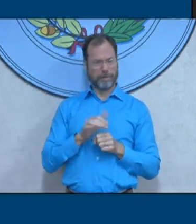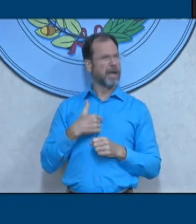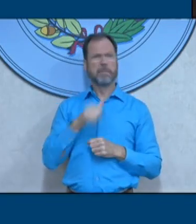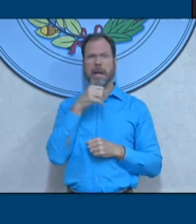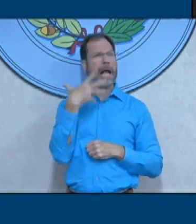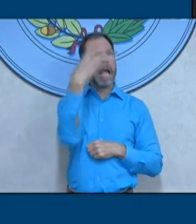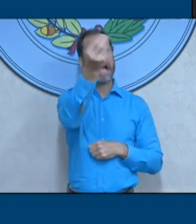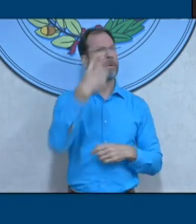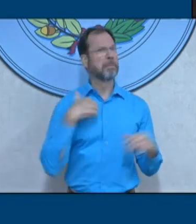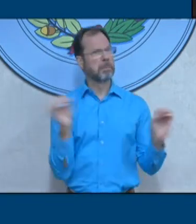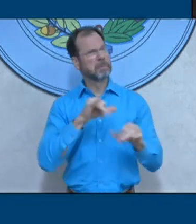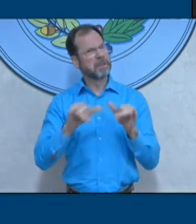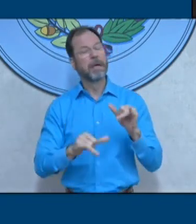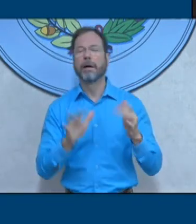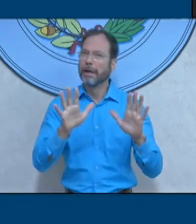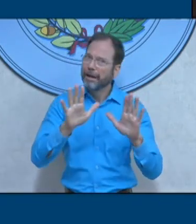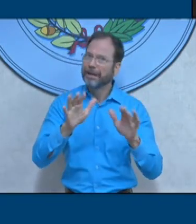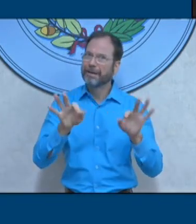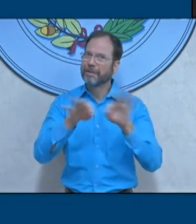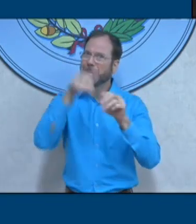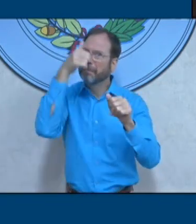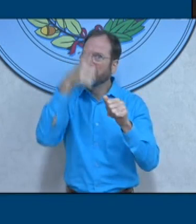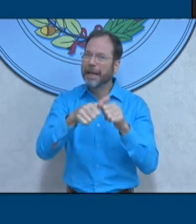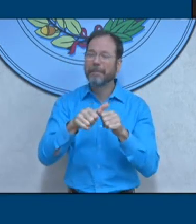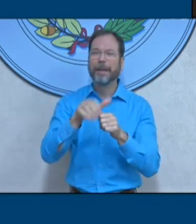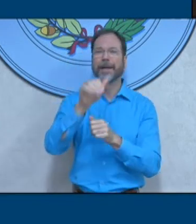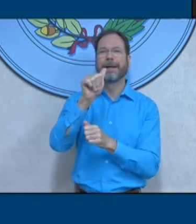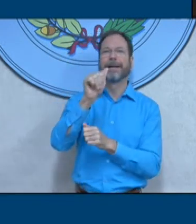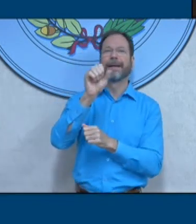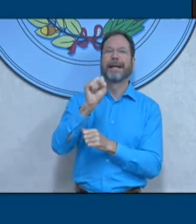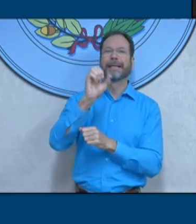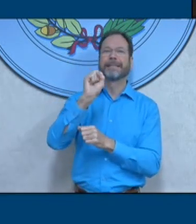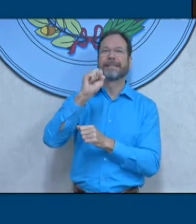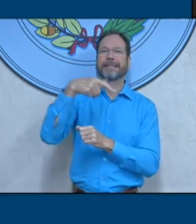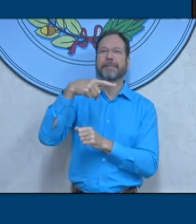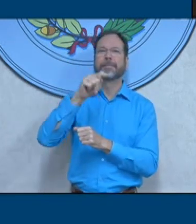go out. Remember, there is what's called asymptomatic